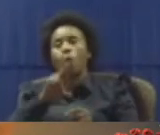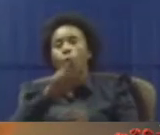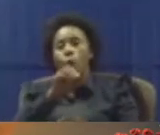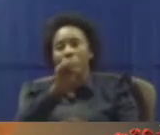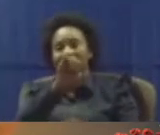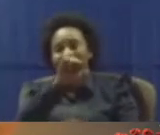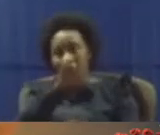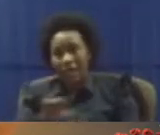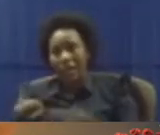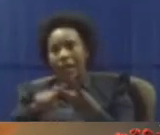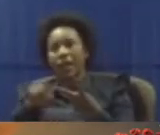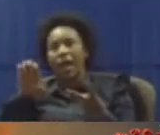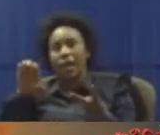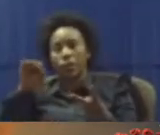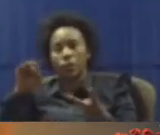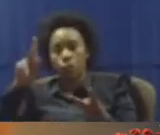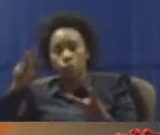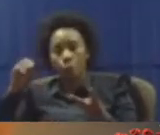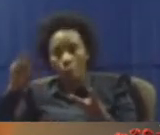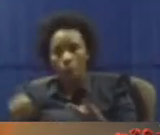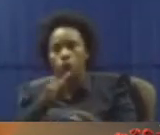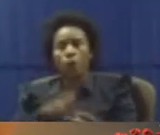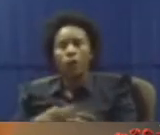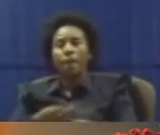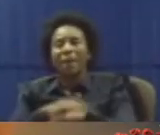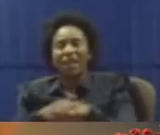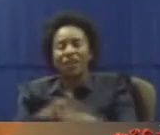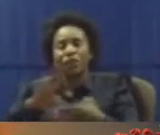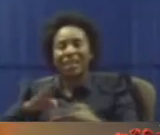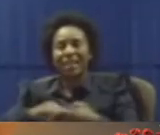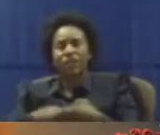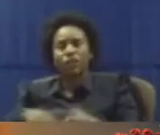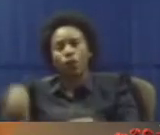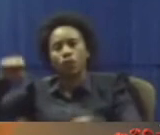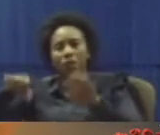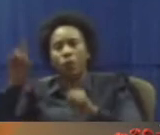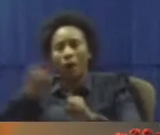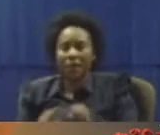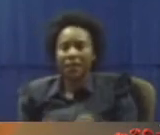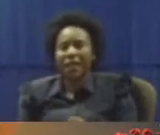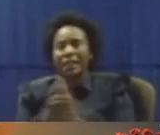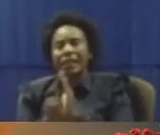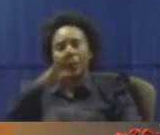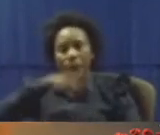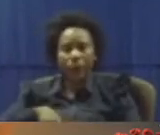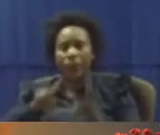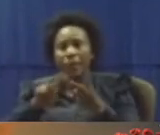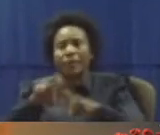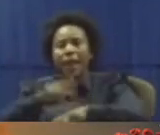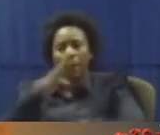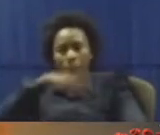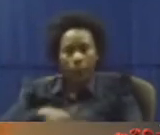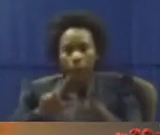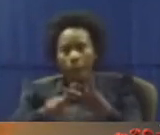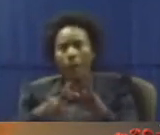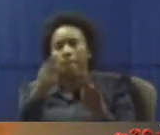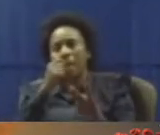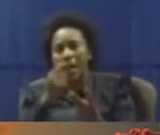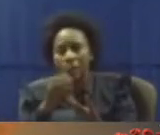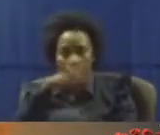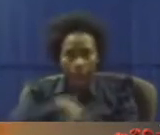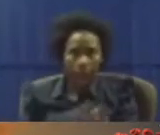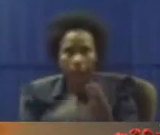told by the executives that the basic reasons for load shedding are the lack of skills, the lack of time, and the lack of money. Well, it's true, but